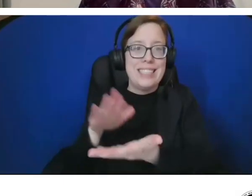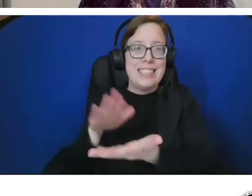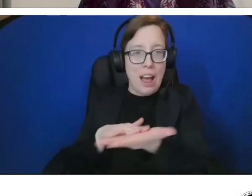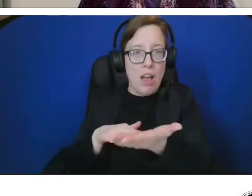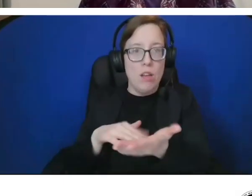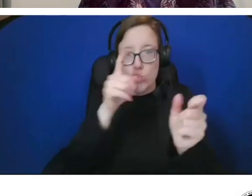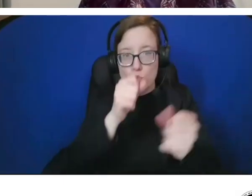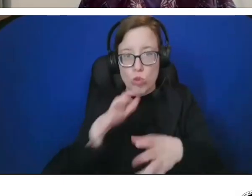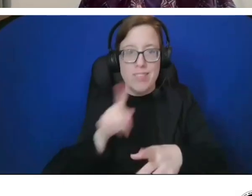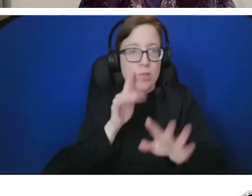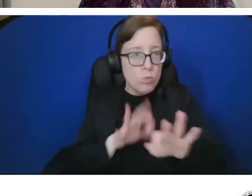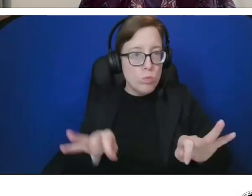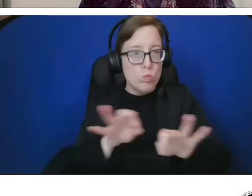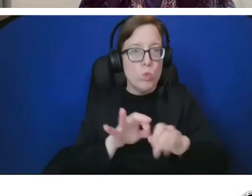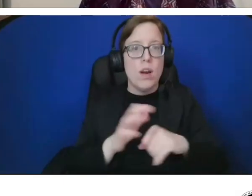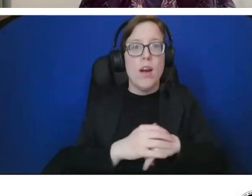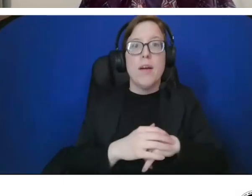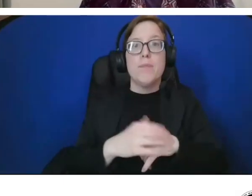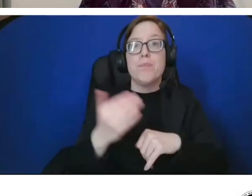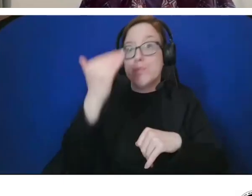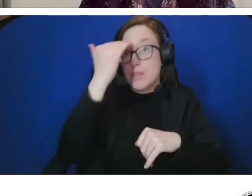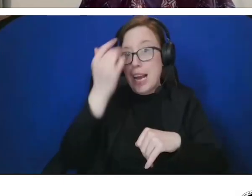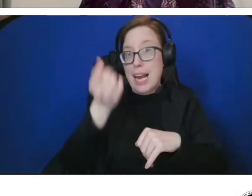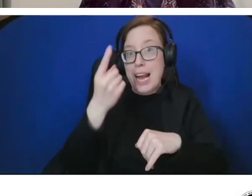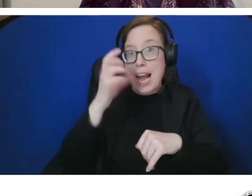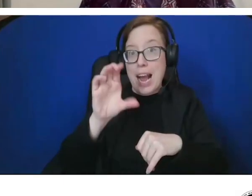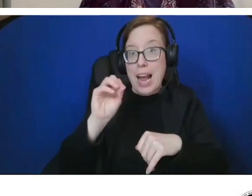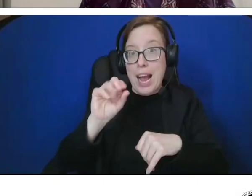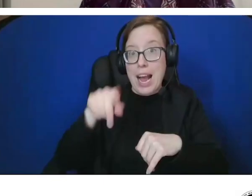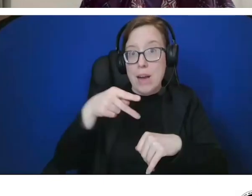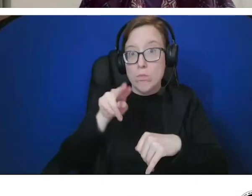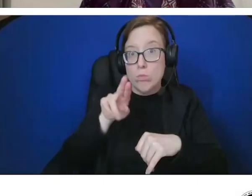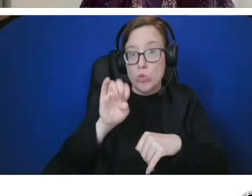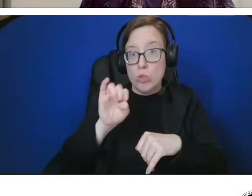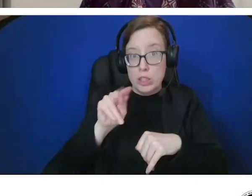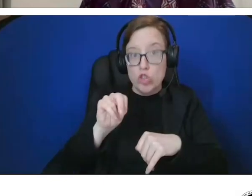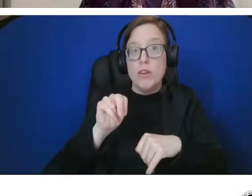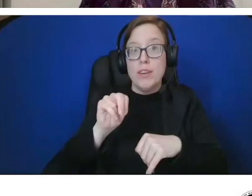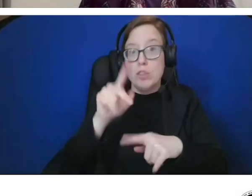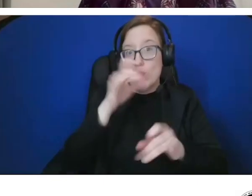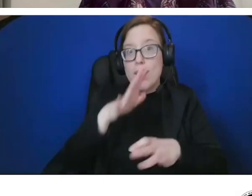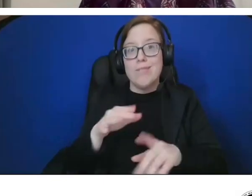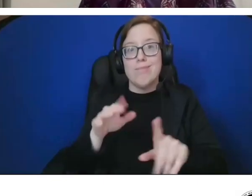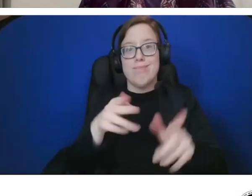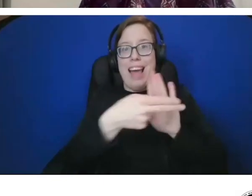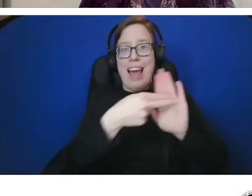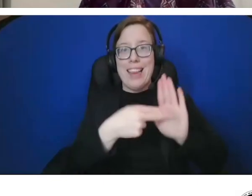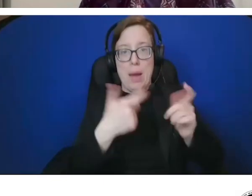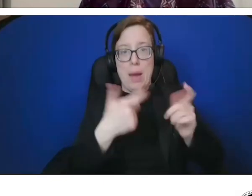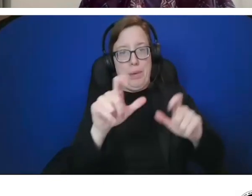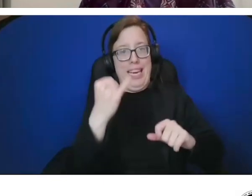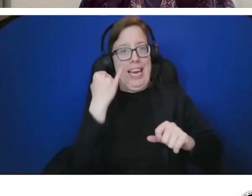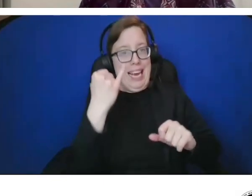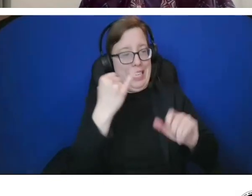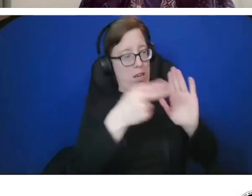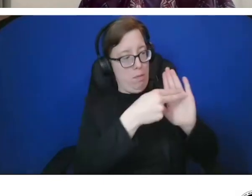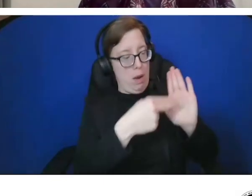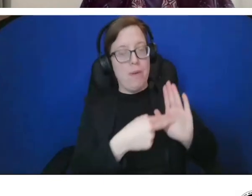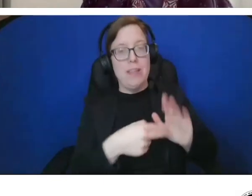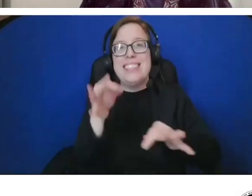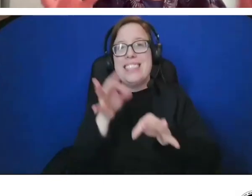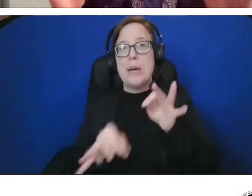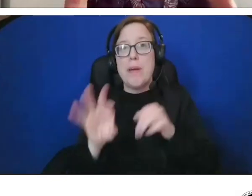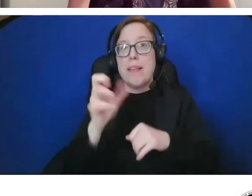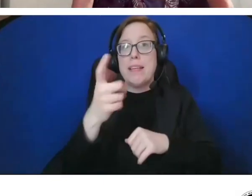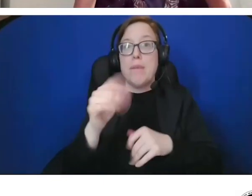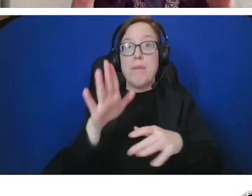important. Comprehension strategies were important, like highlighting big ideas, simplifying the text.